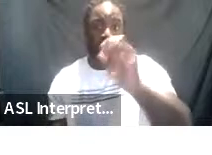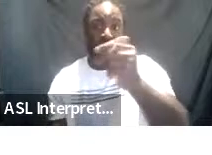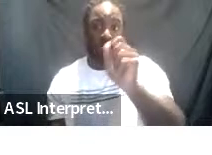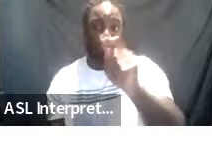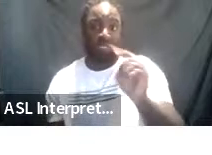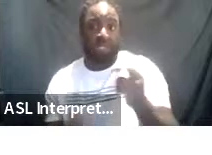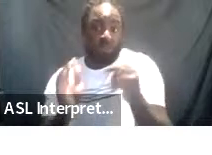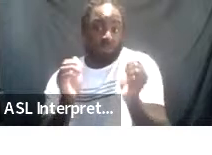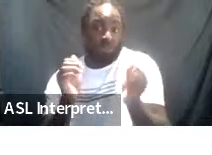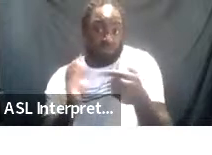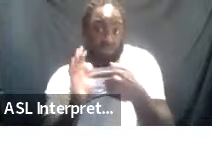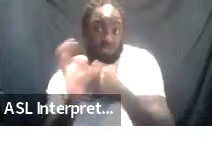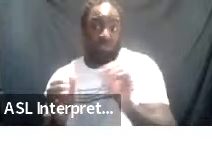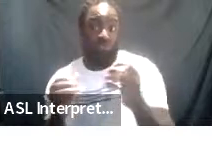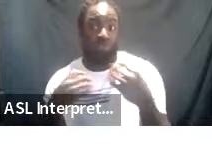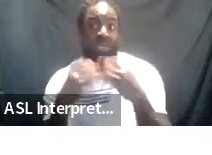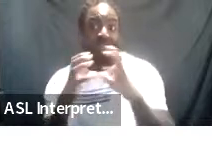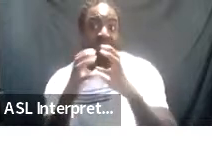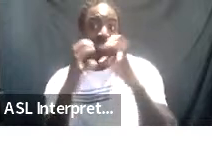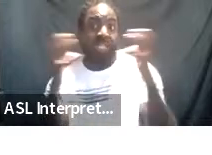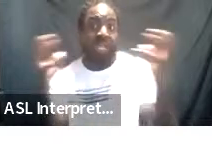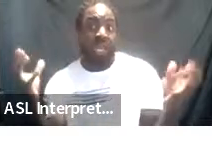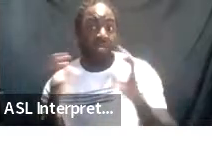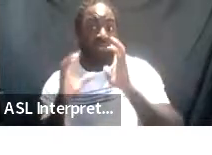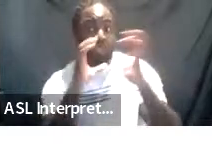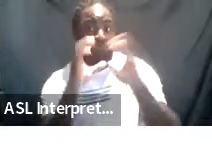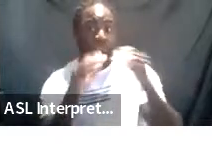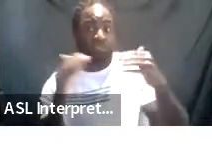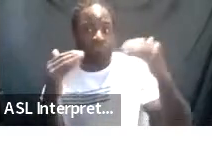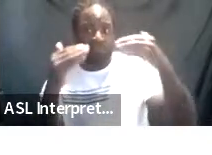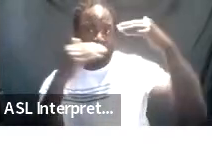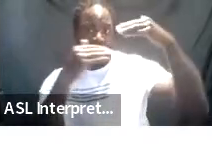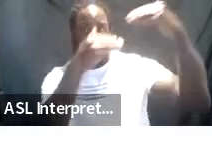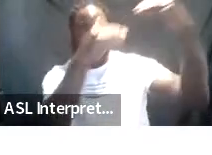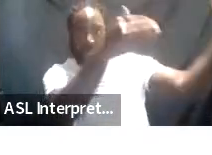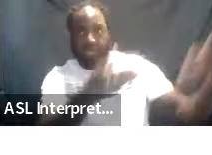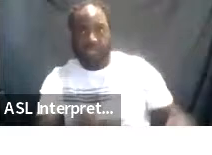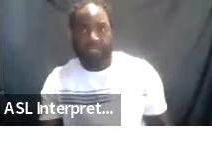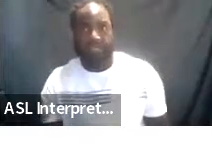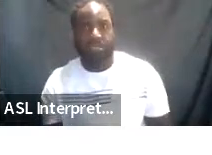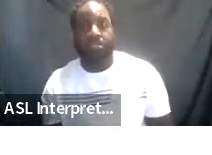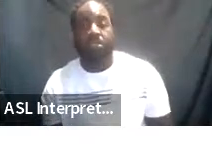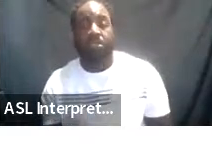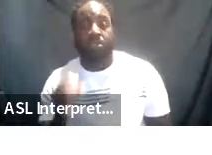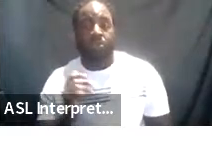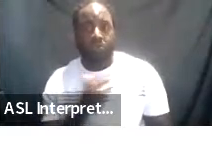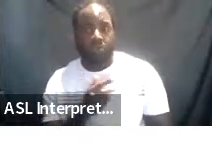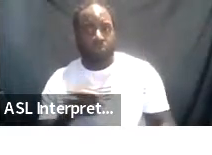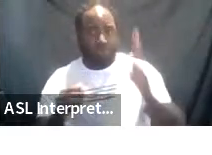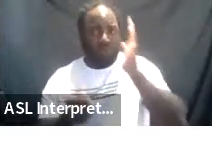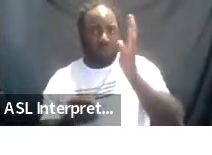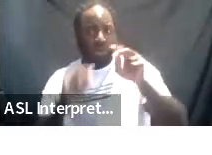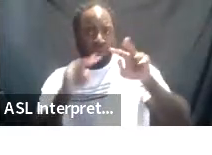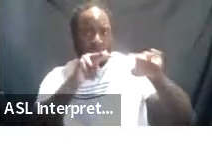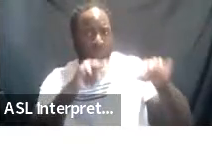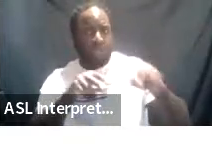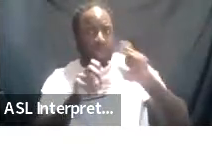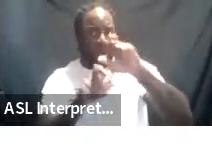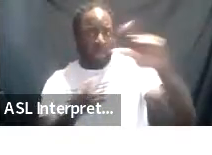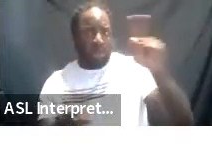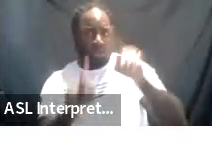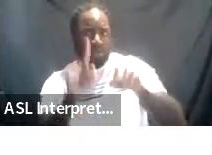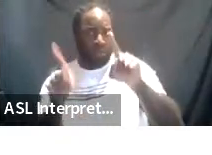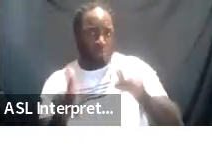that we have a lot of conversation ahead of us, and I'm really excited about that. We will for sure be looking at all of the questions that are in the